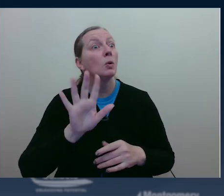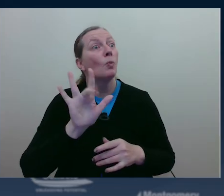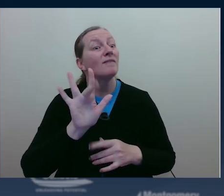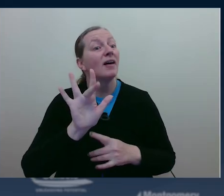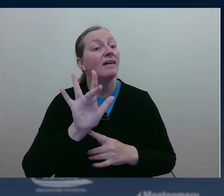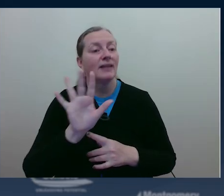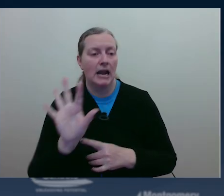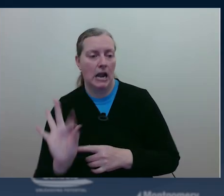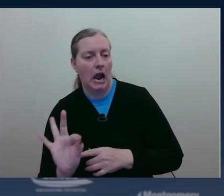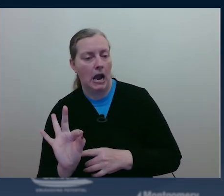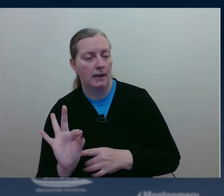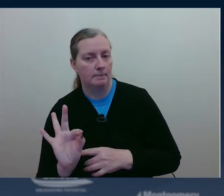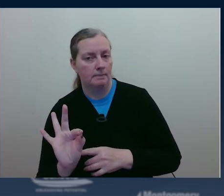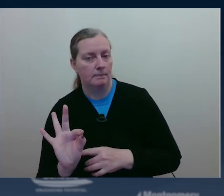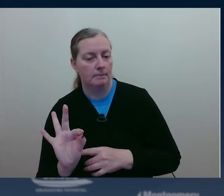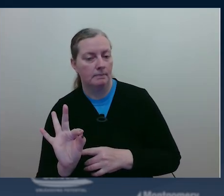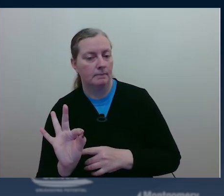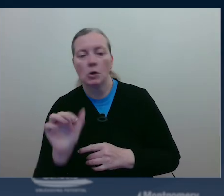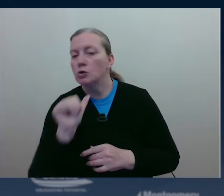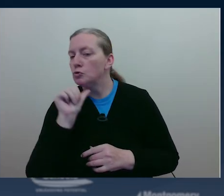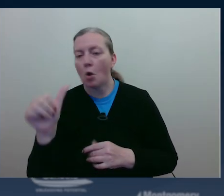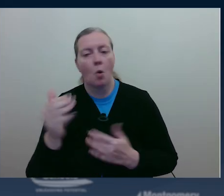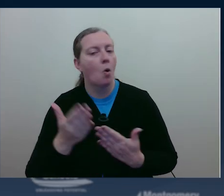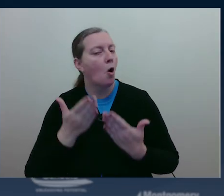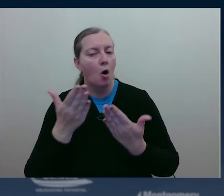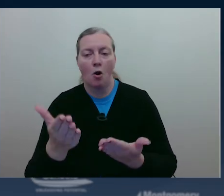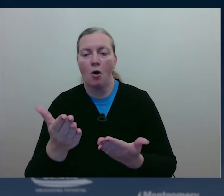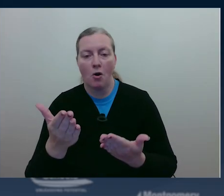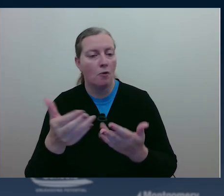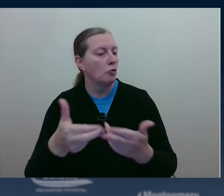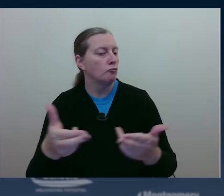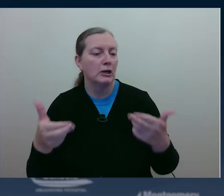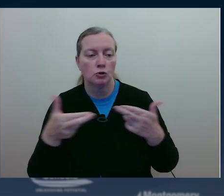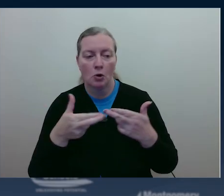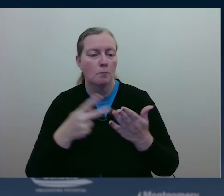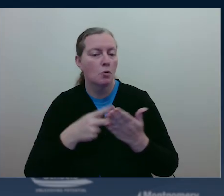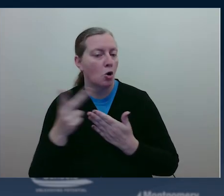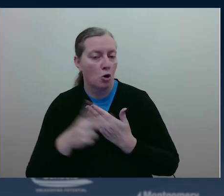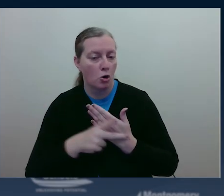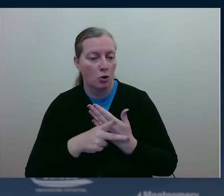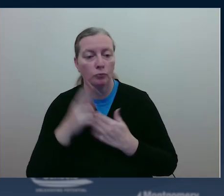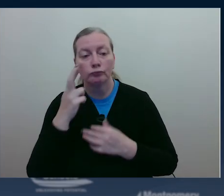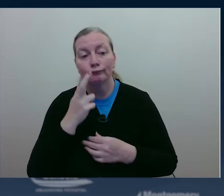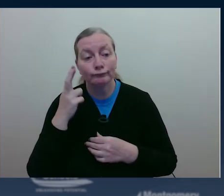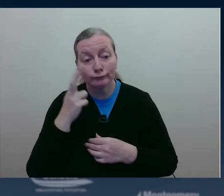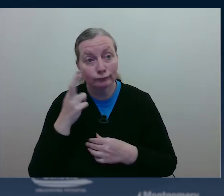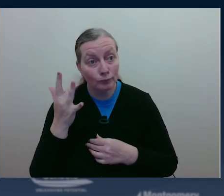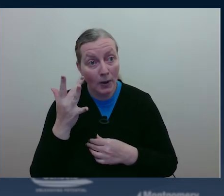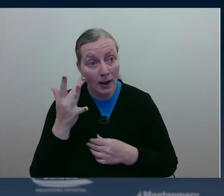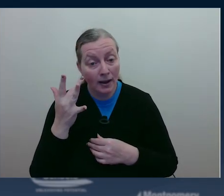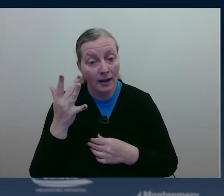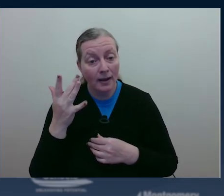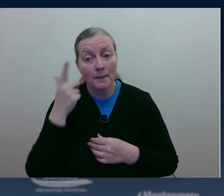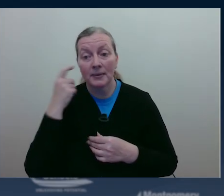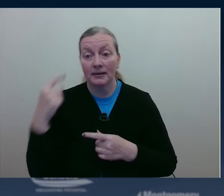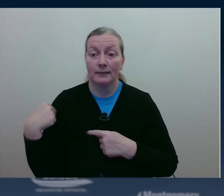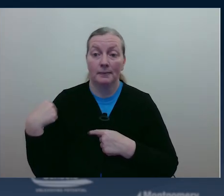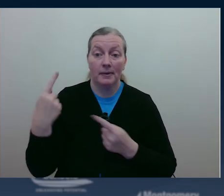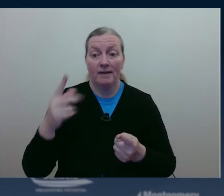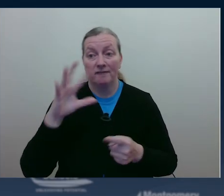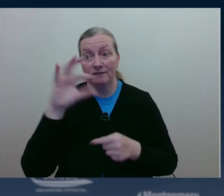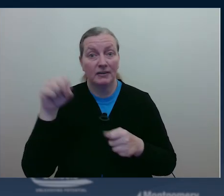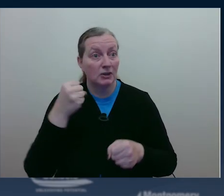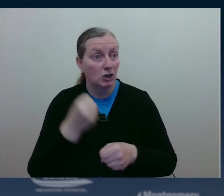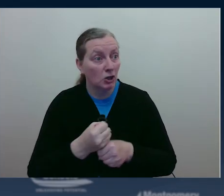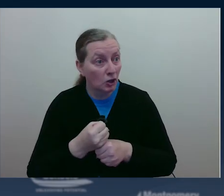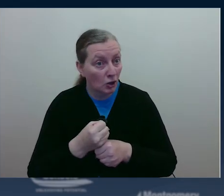don't offer a regional or countywide program. The reason why is that over the past 50 years, we've had different motives,